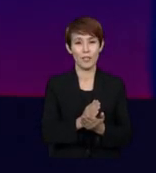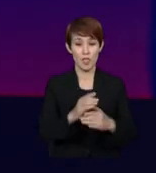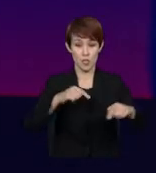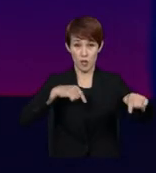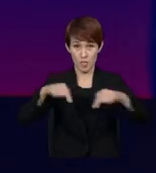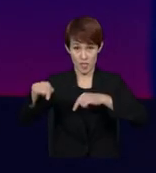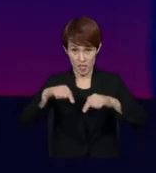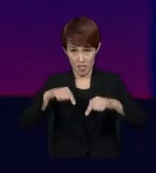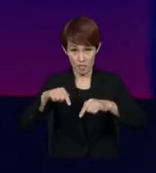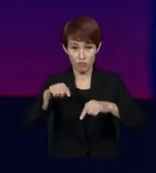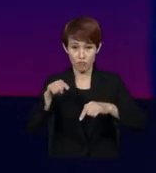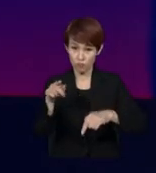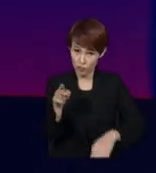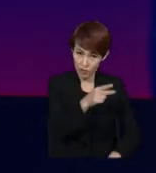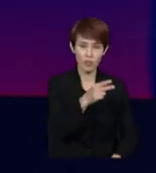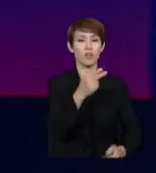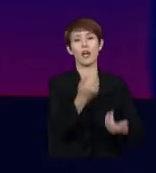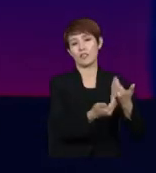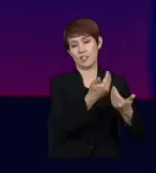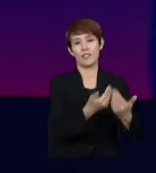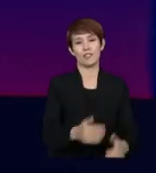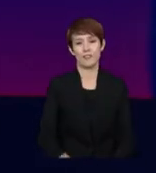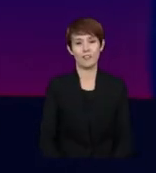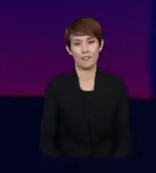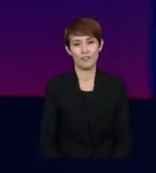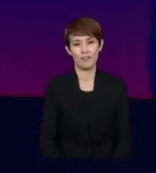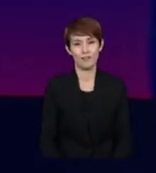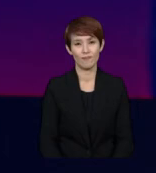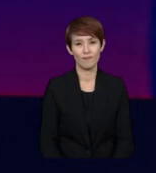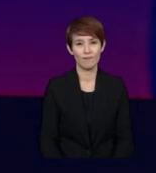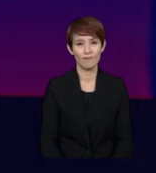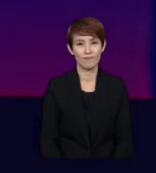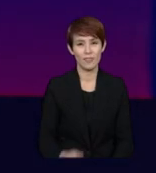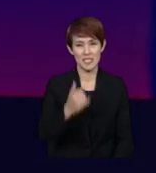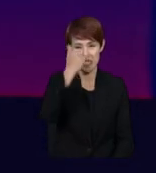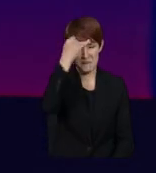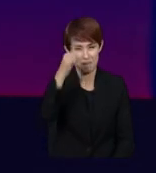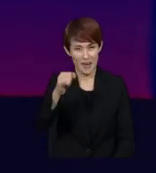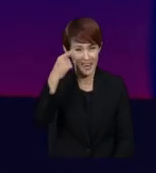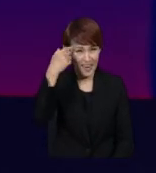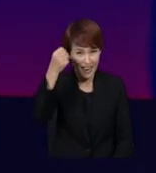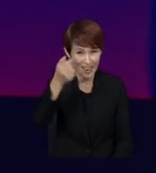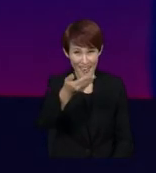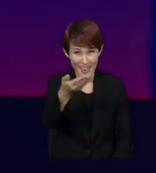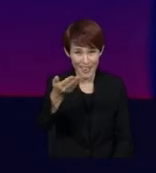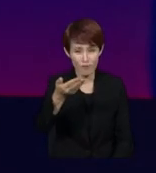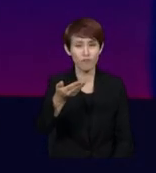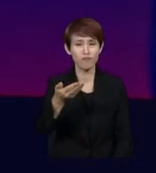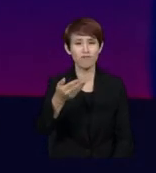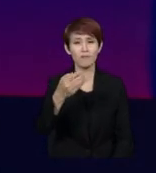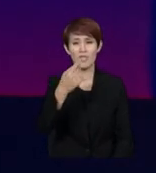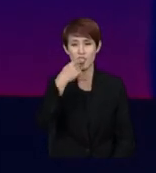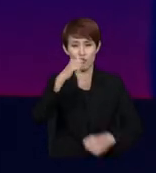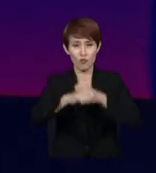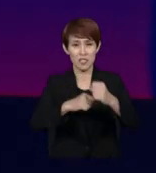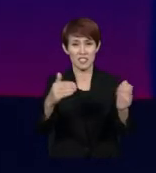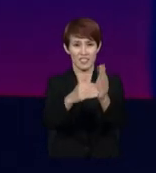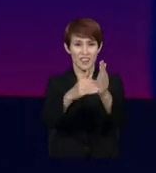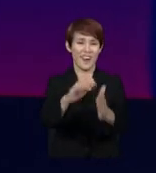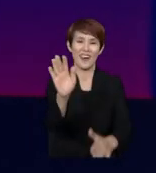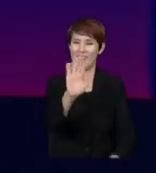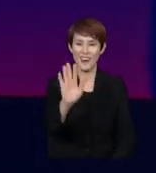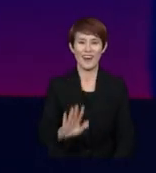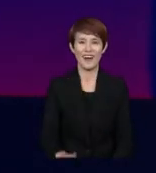be uncivil in certain ways. That's not the end of democracy. But if we start to systematically exclude others and treat them as